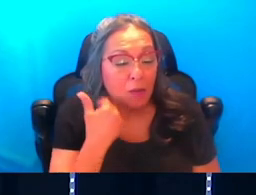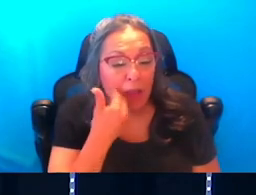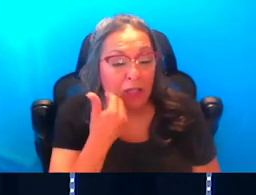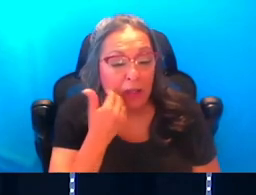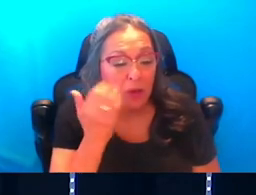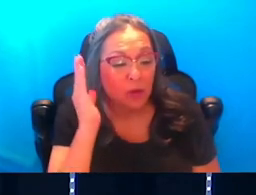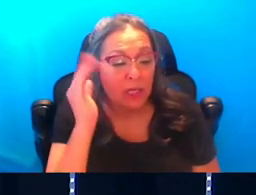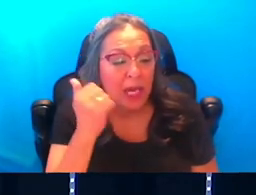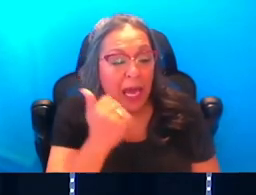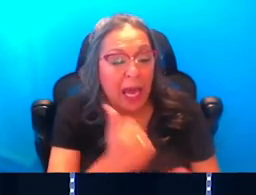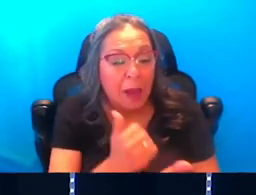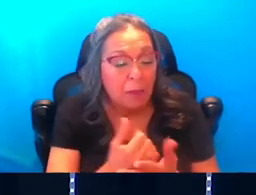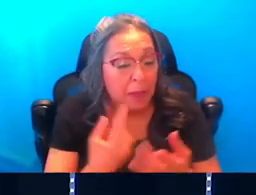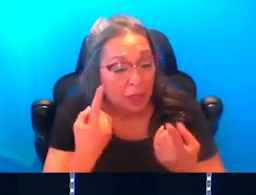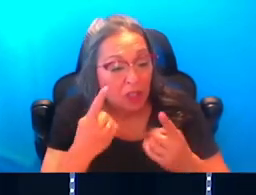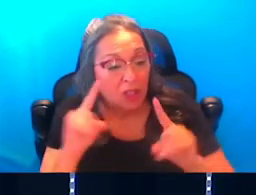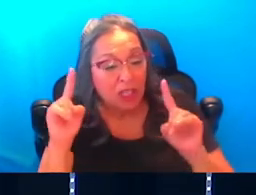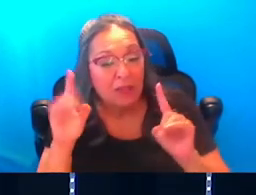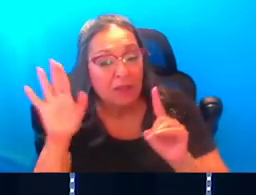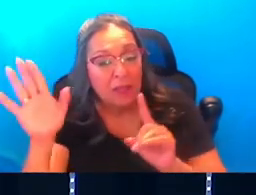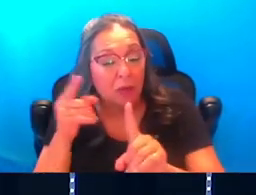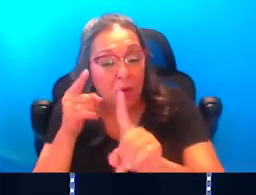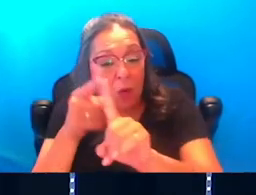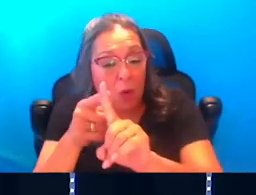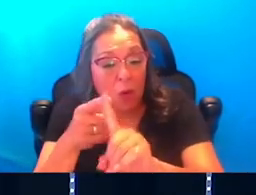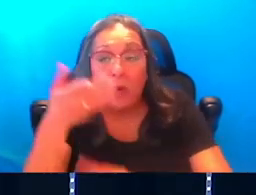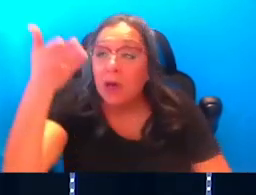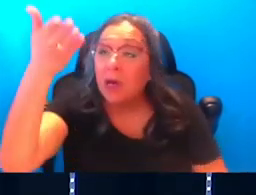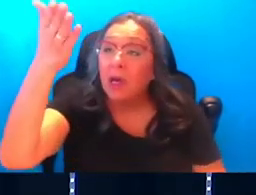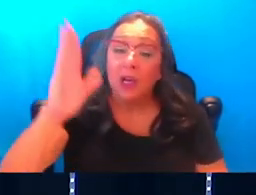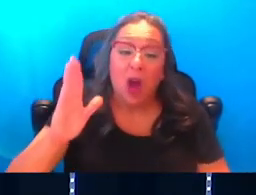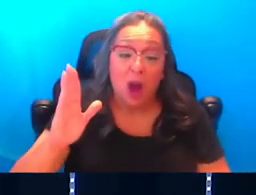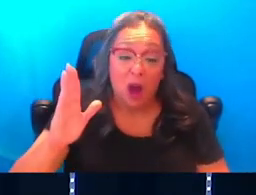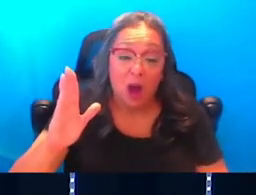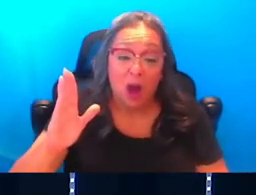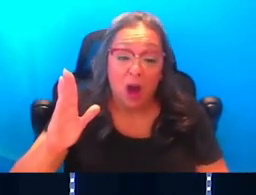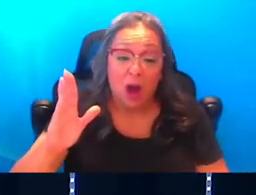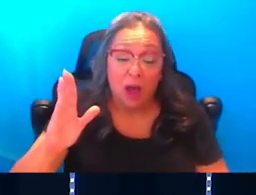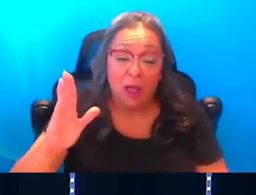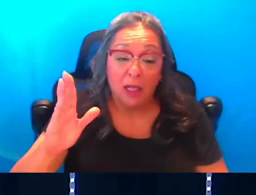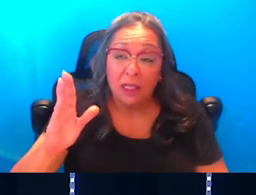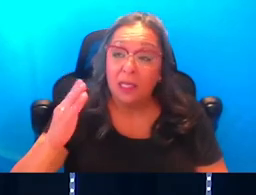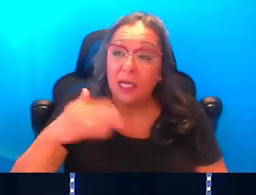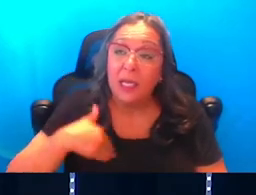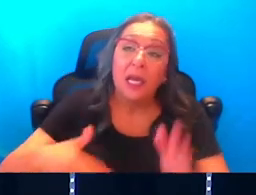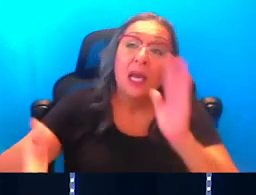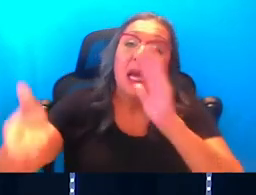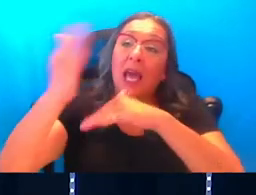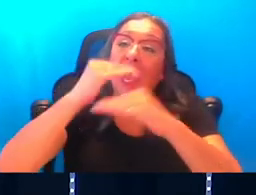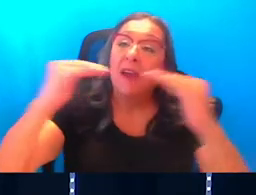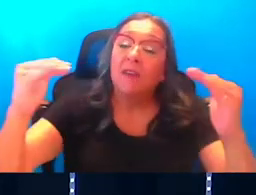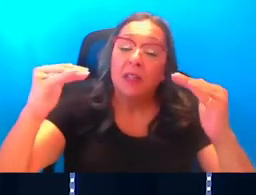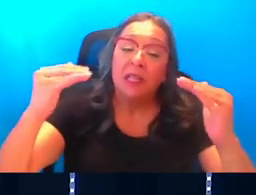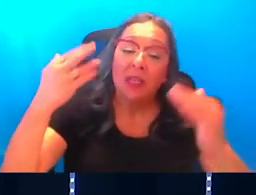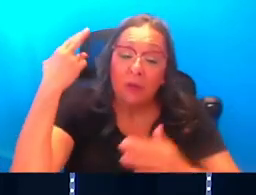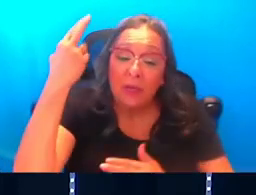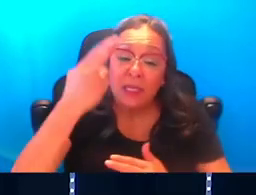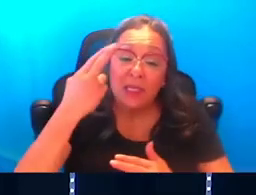Right? The God of the universe is about to use for his divine purpose a lying prostitute.